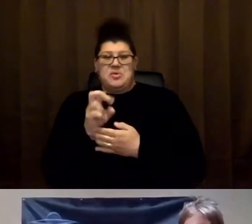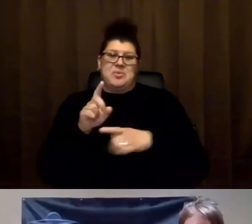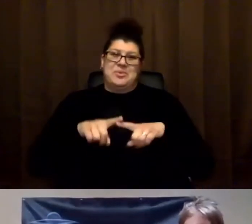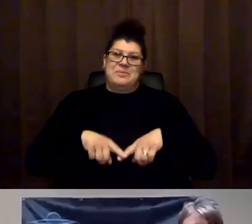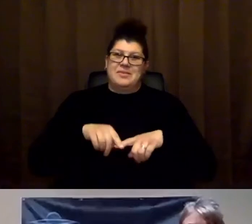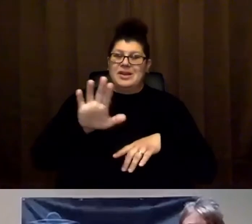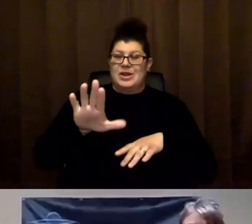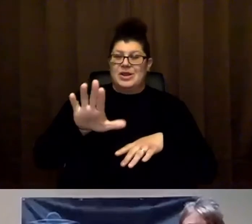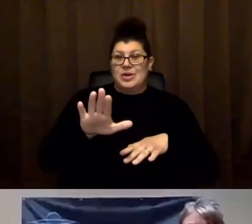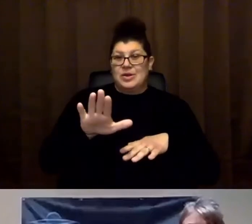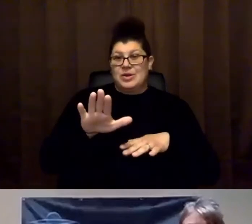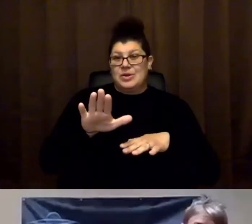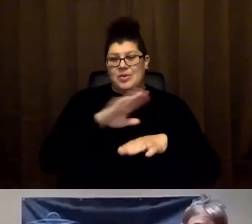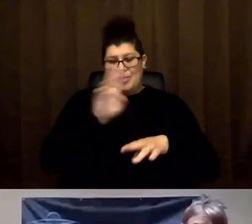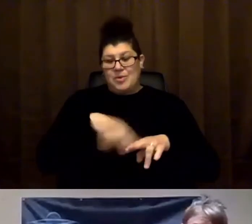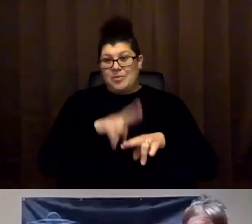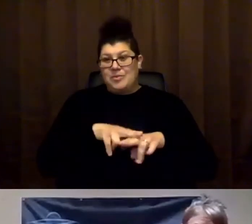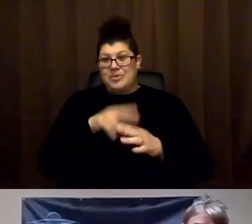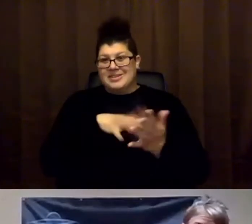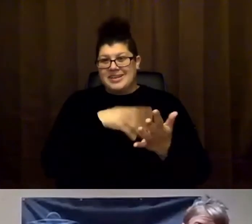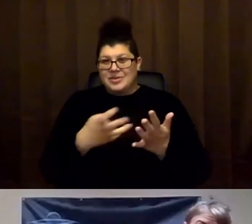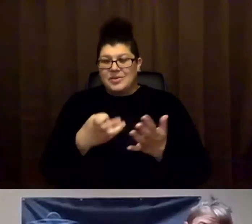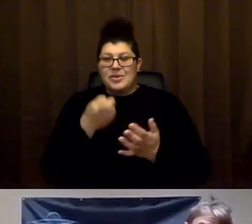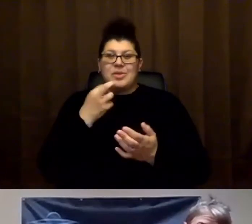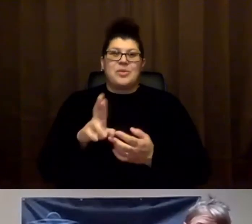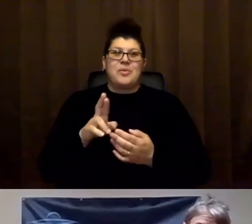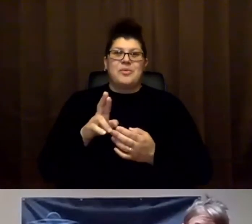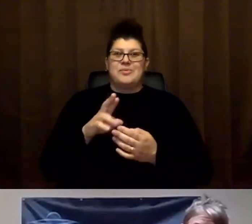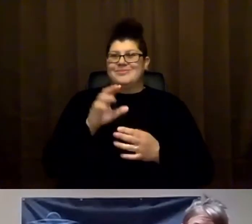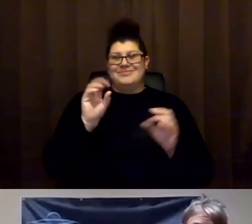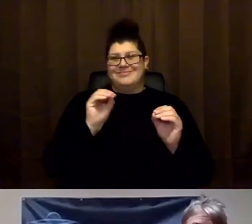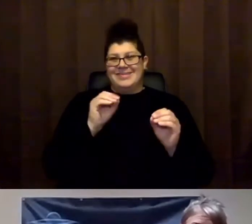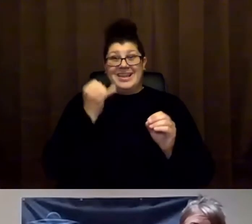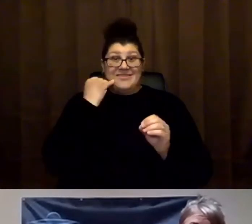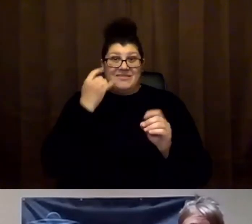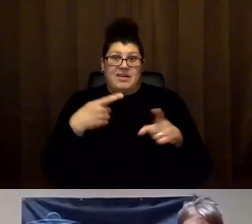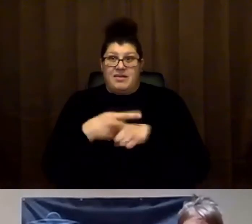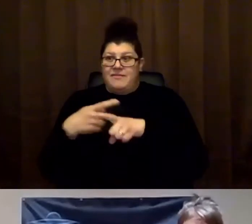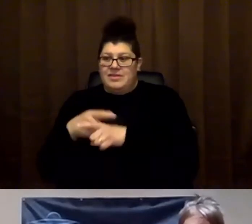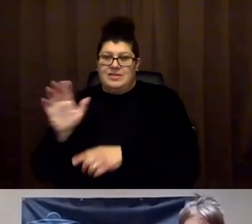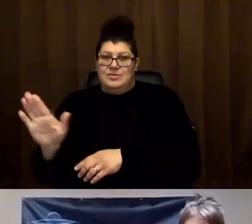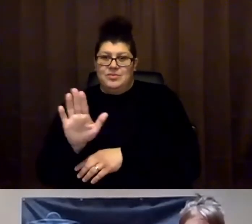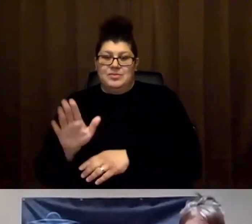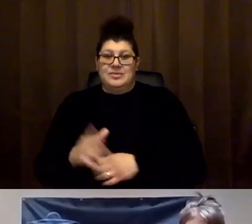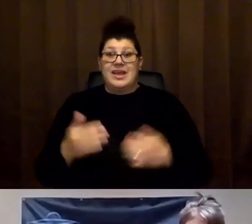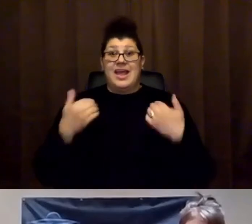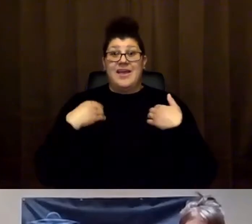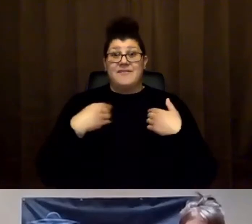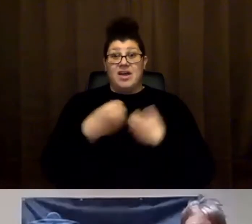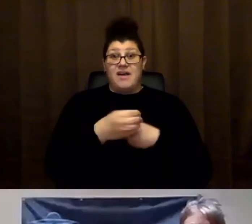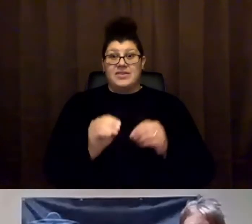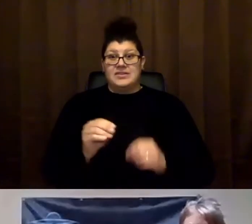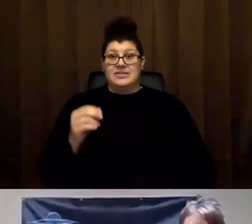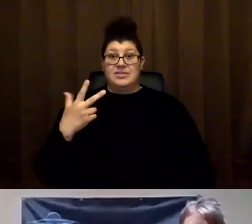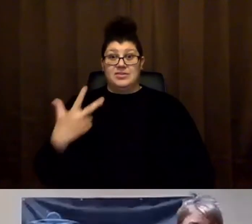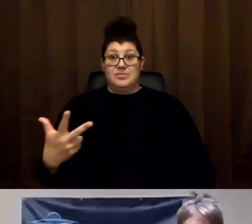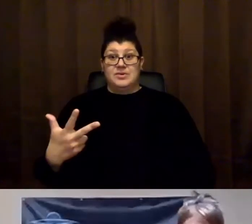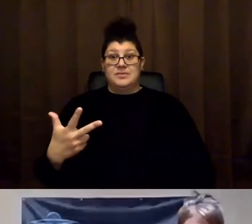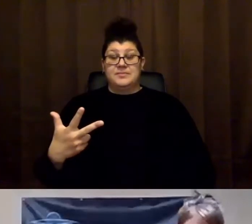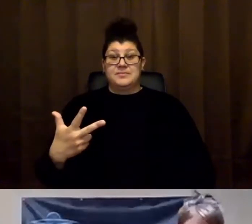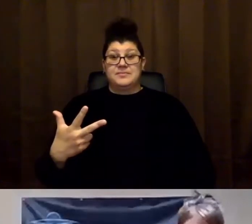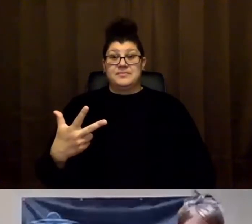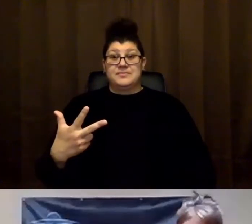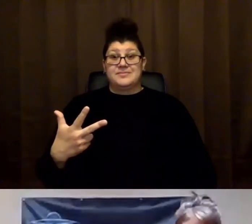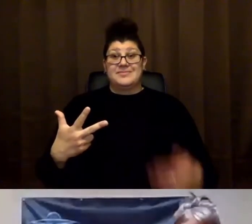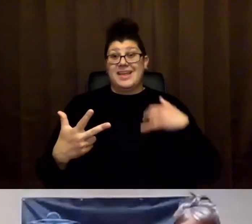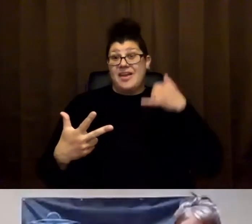like that. And it's really honestly just as simple as calling. We have 3 different office locations. I can give you the phone